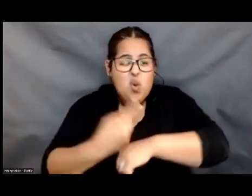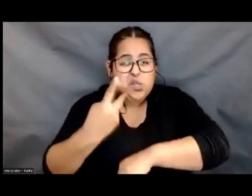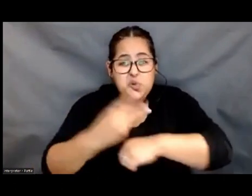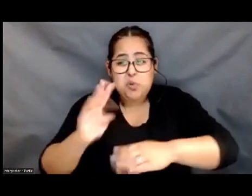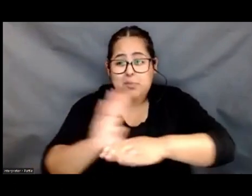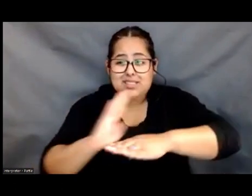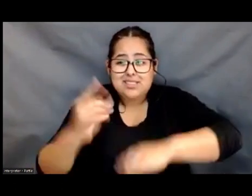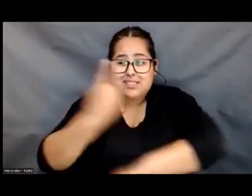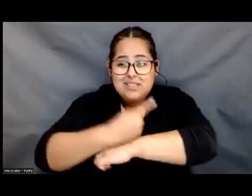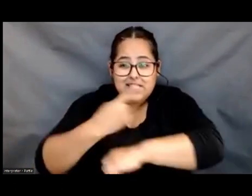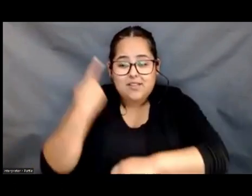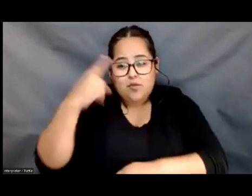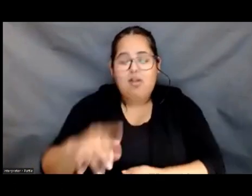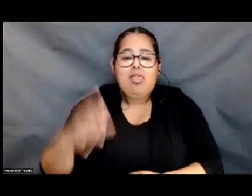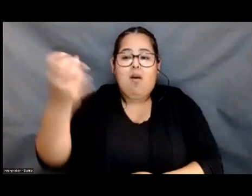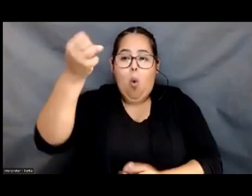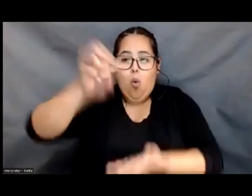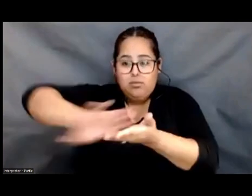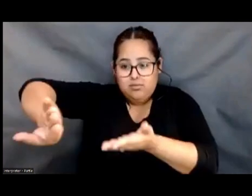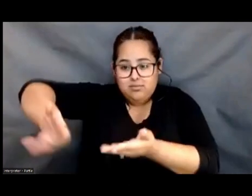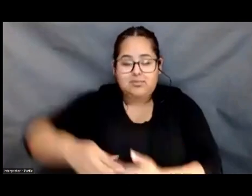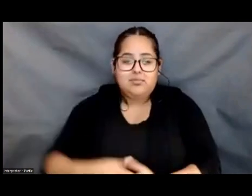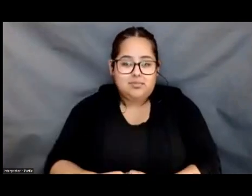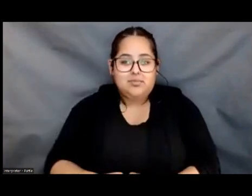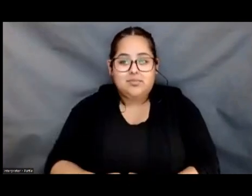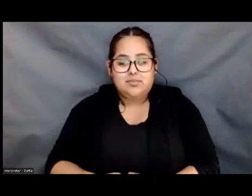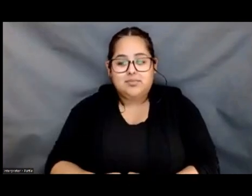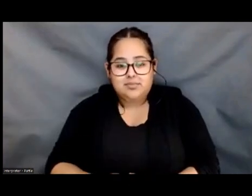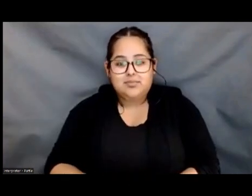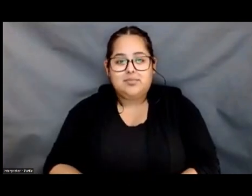that orientation hold to be cleared.